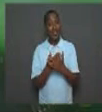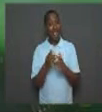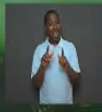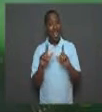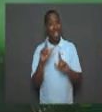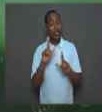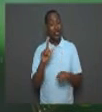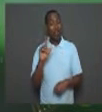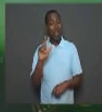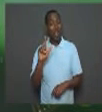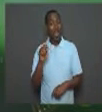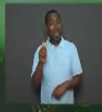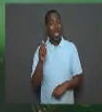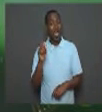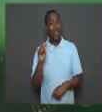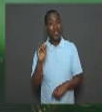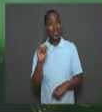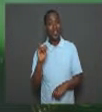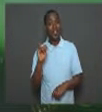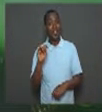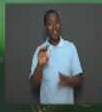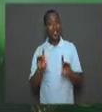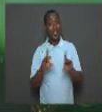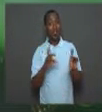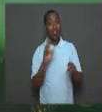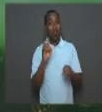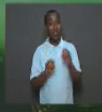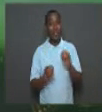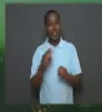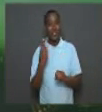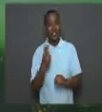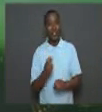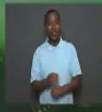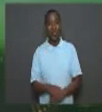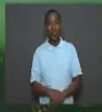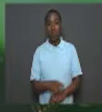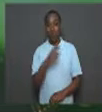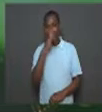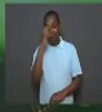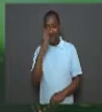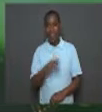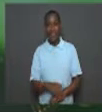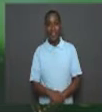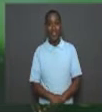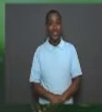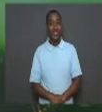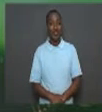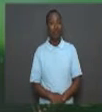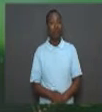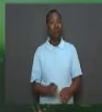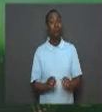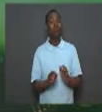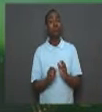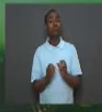of Latin to classify organisms? Since there are so many